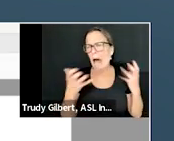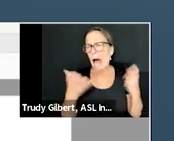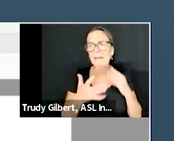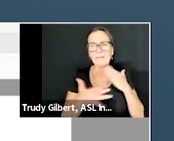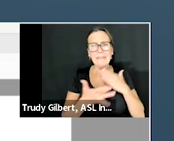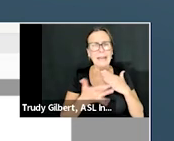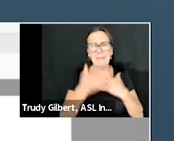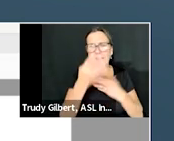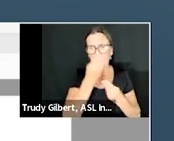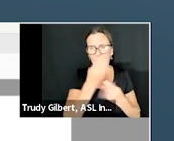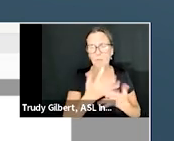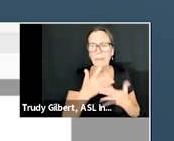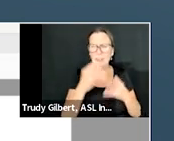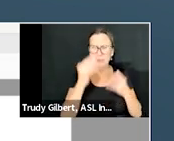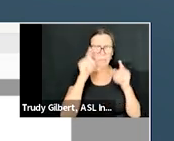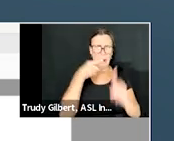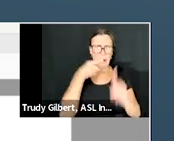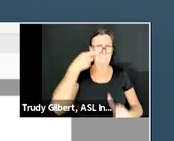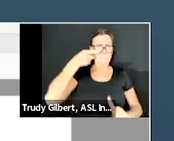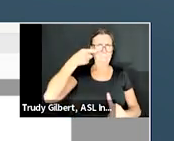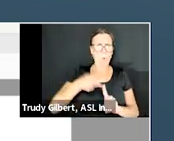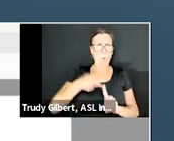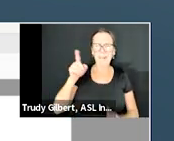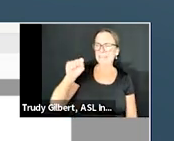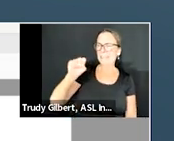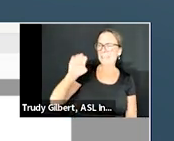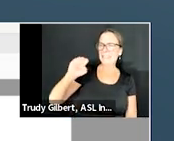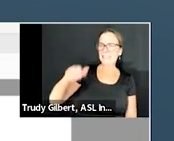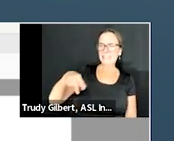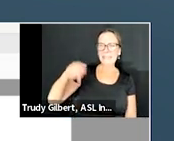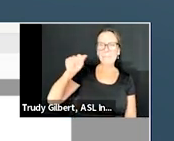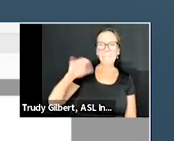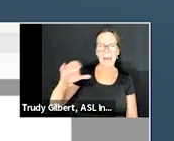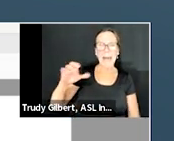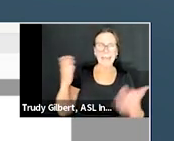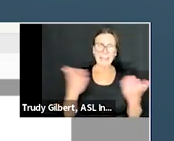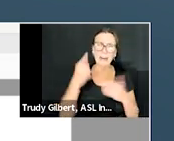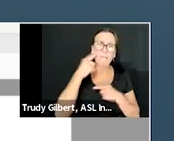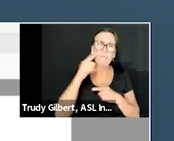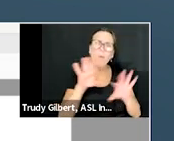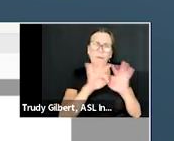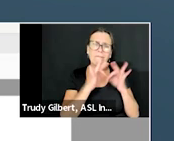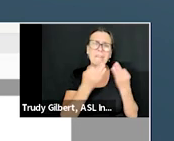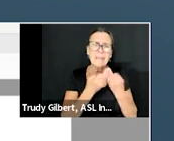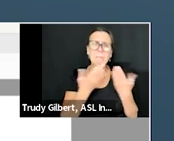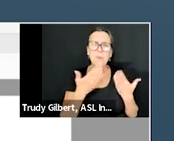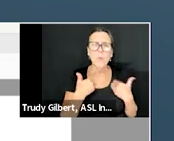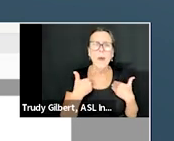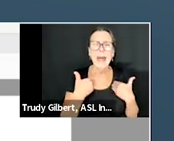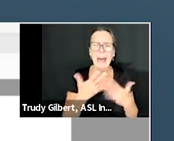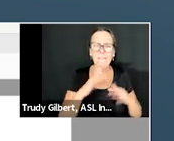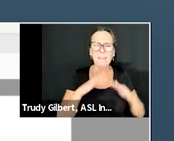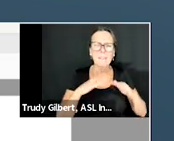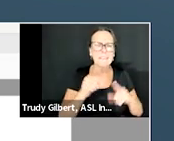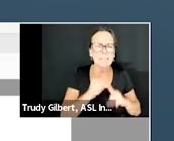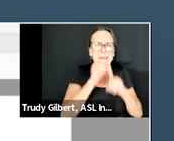I just want to get across the point that CPAC is here for families that have special education needs in